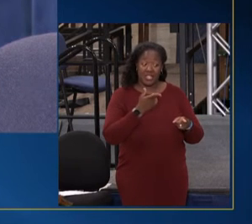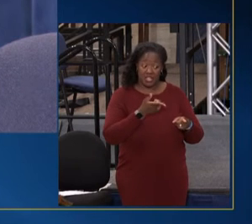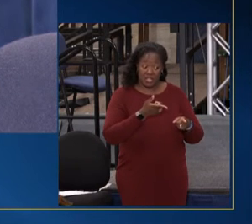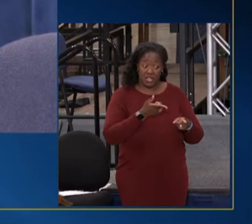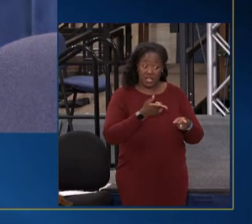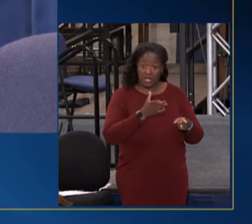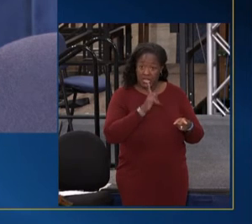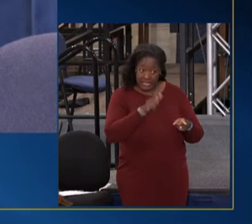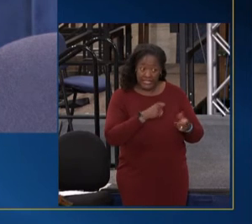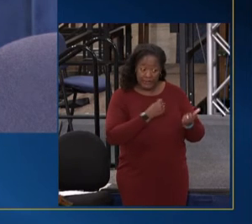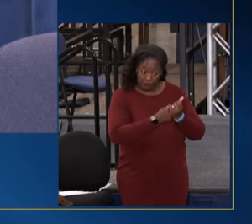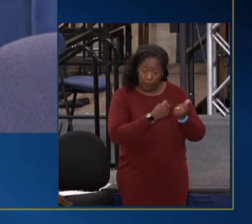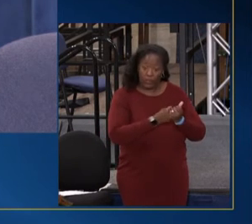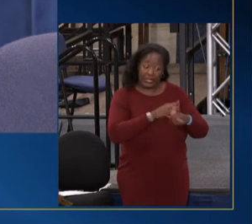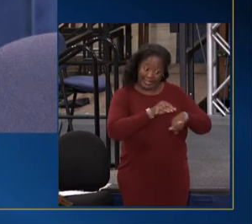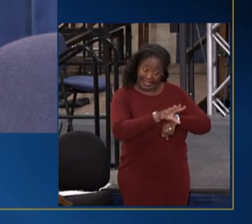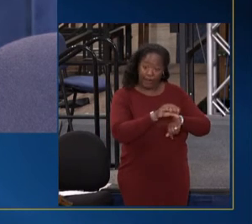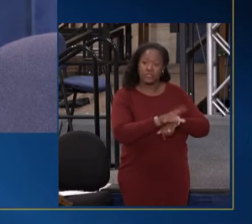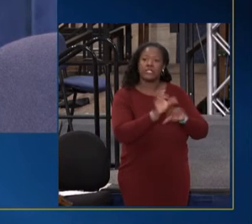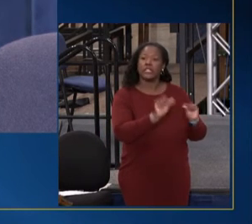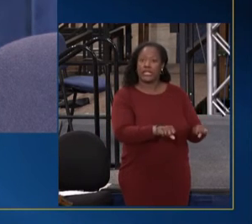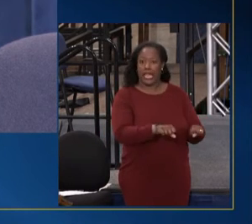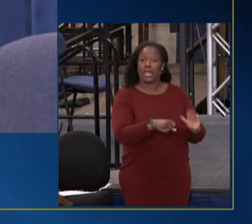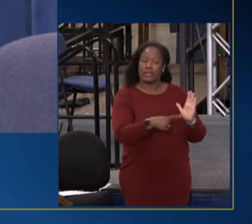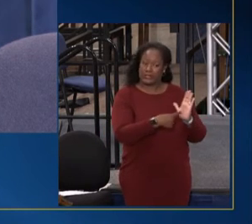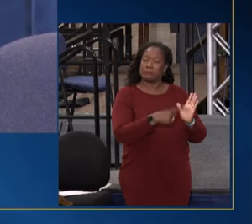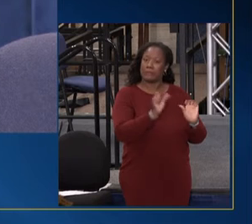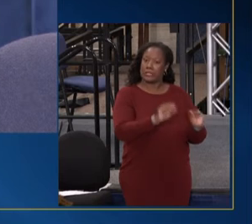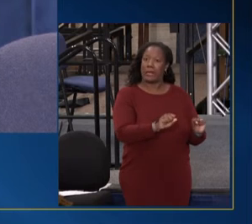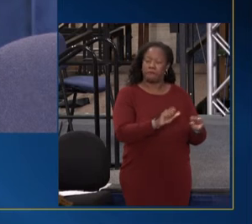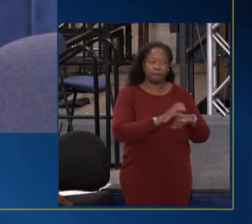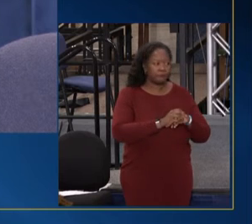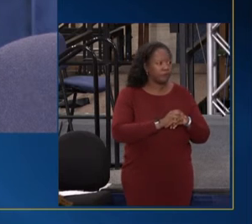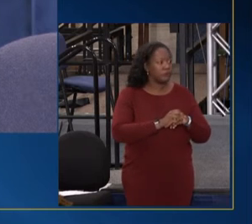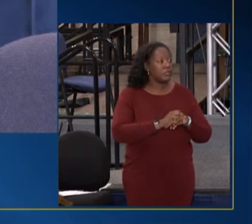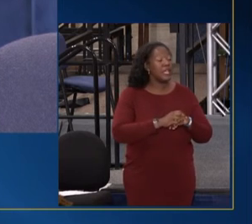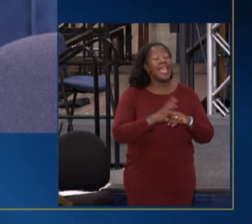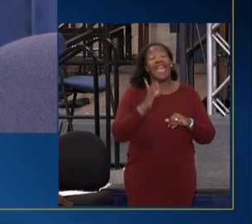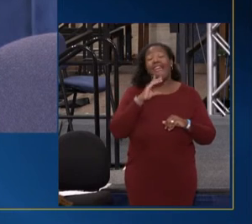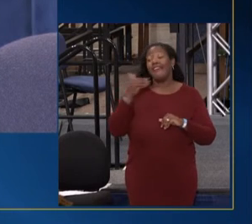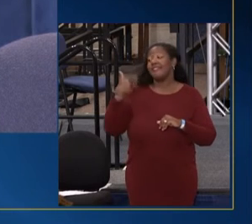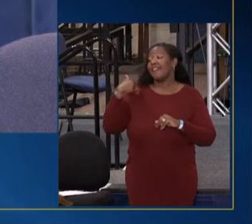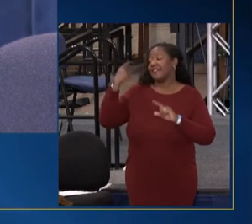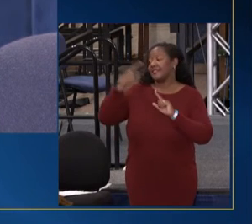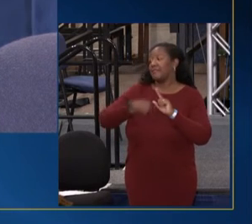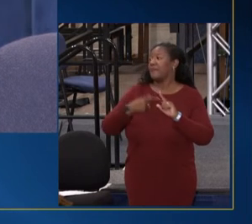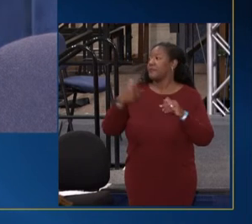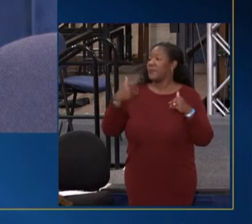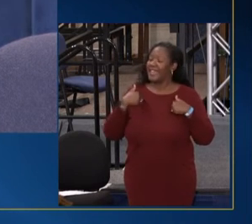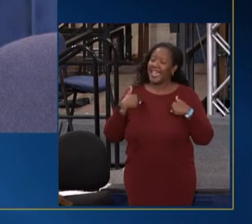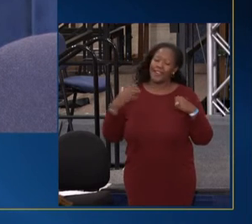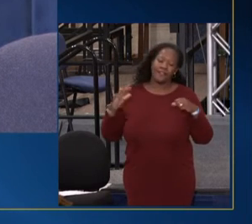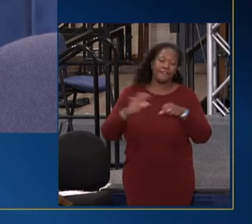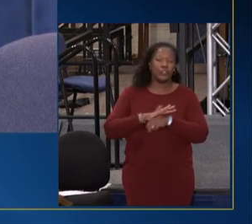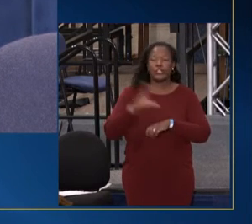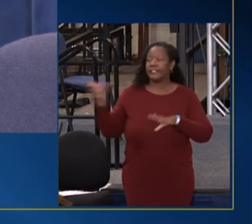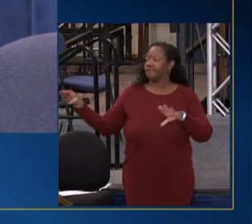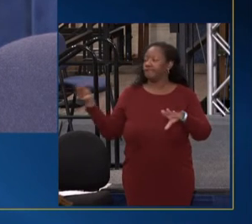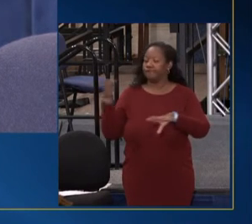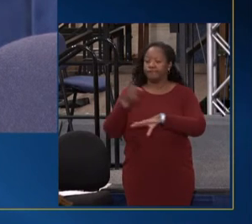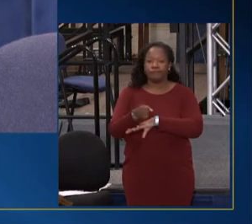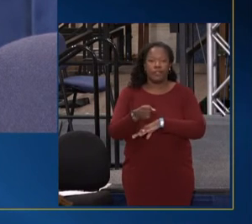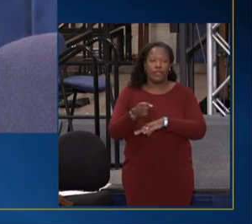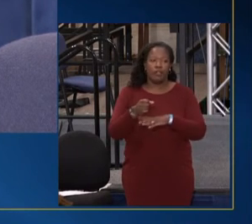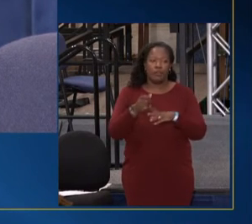provide family support and counseling. And then we were very excited just last month to actually have a fully dedicated